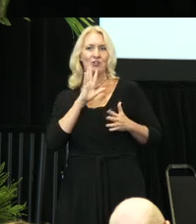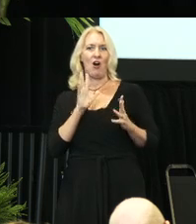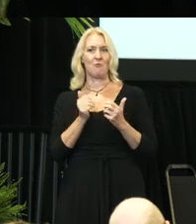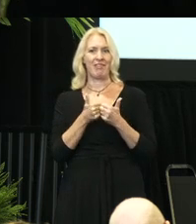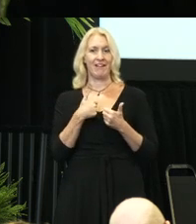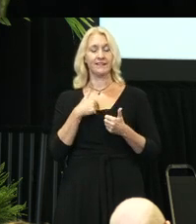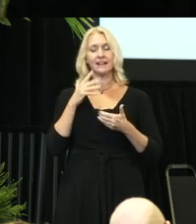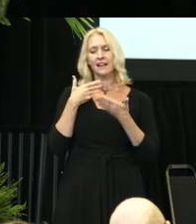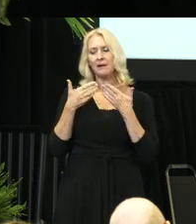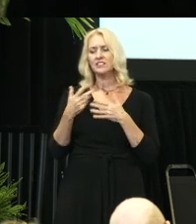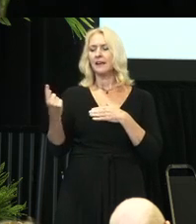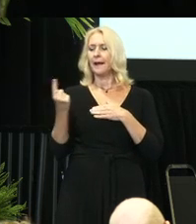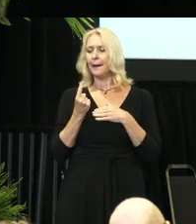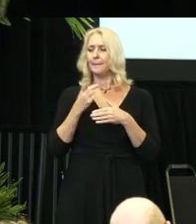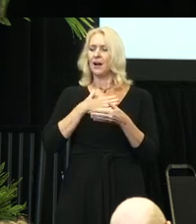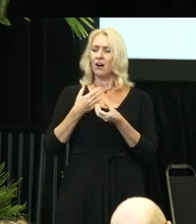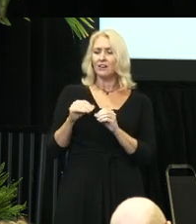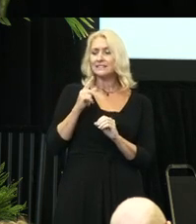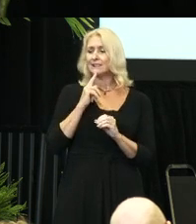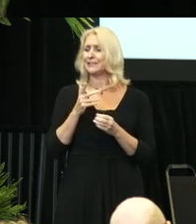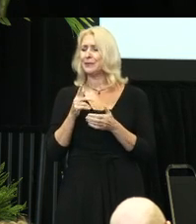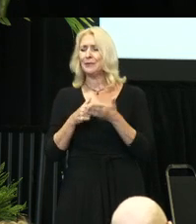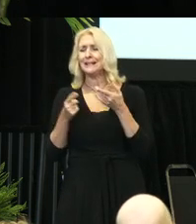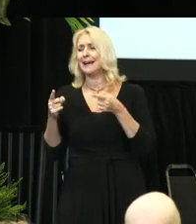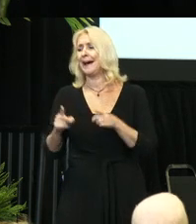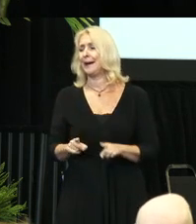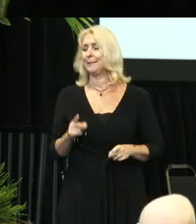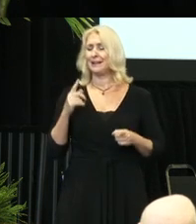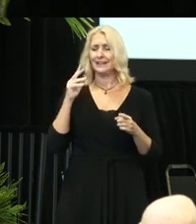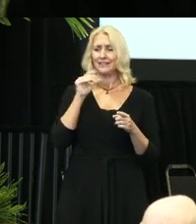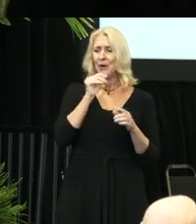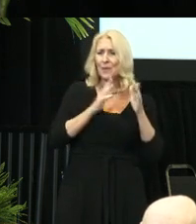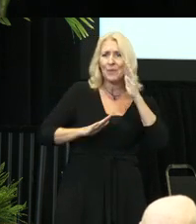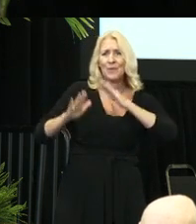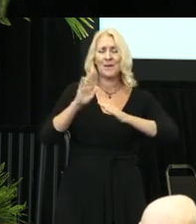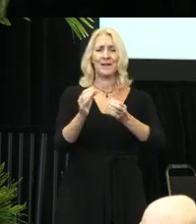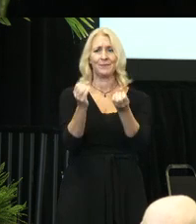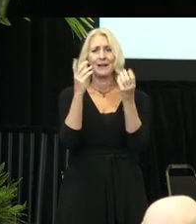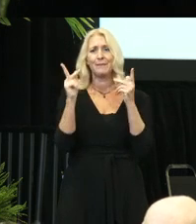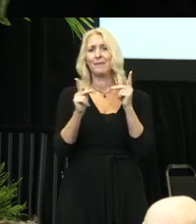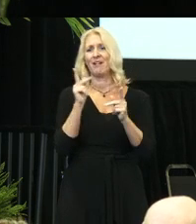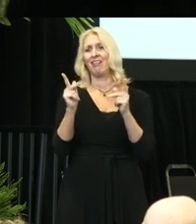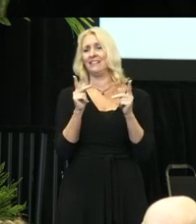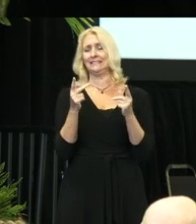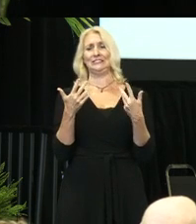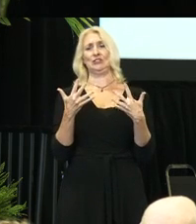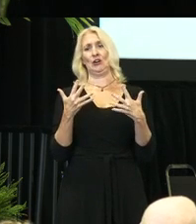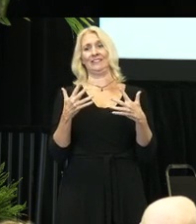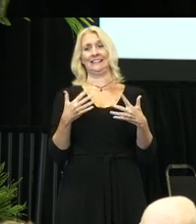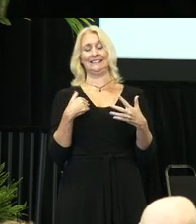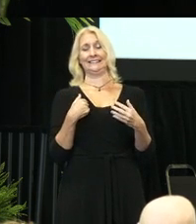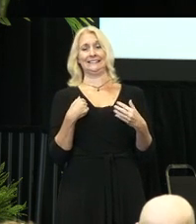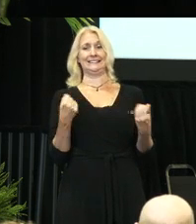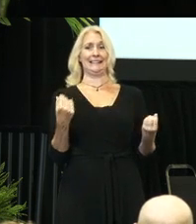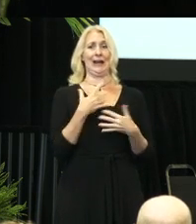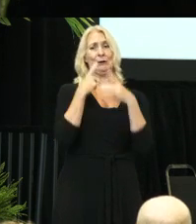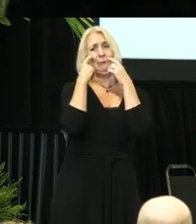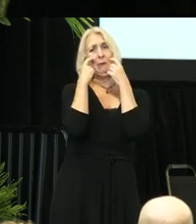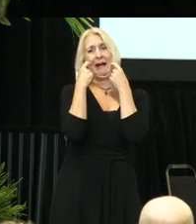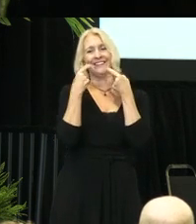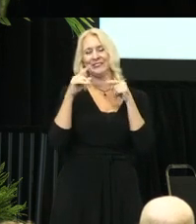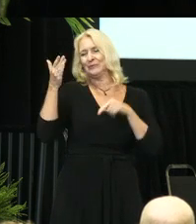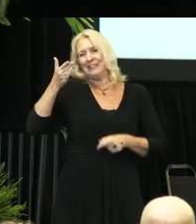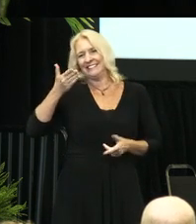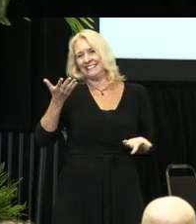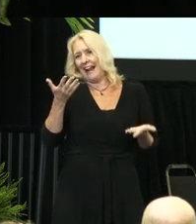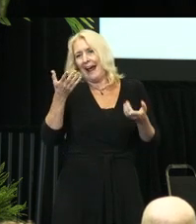in my office, and I said, well, you know, what's going on? And don't worry, a lot of people approach speech with a lot of anxiety and everything, and we're kind of like, well, let's get to the bottom of